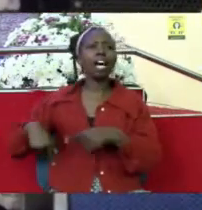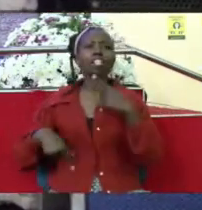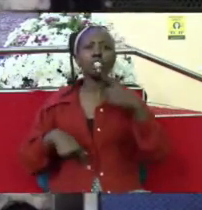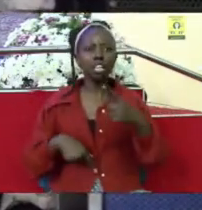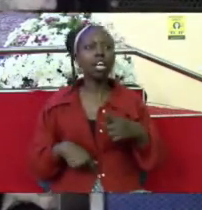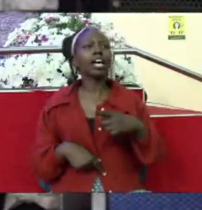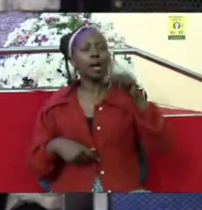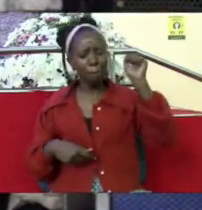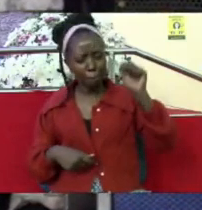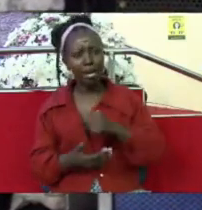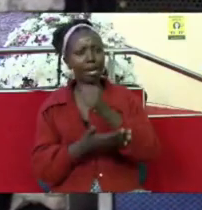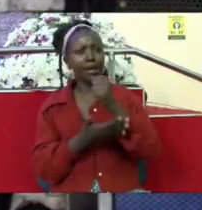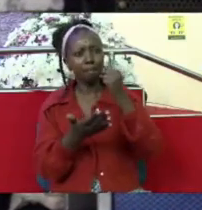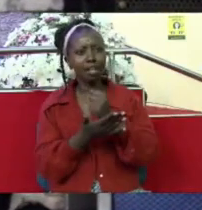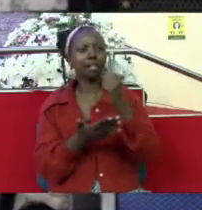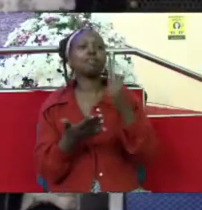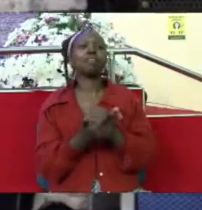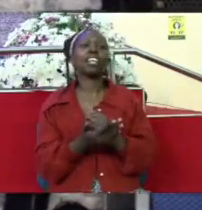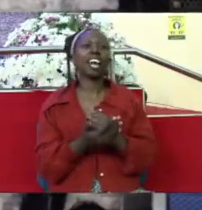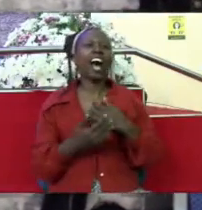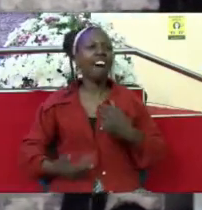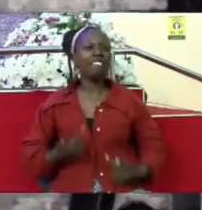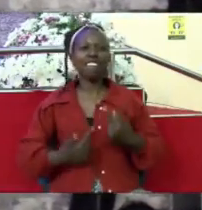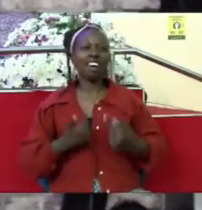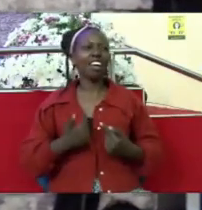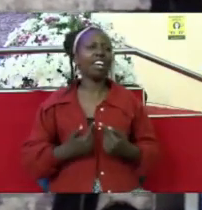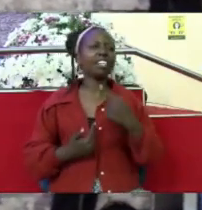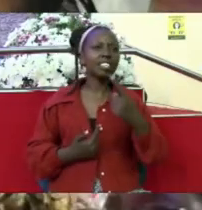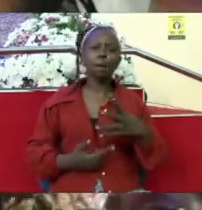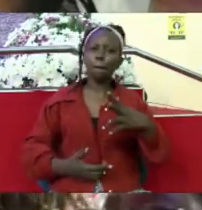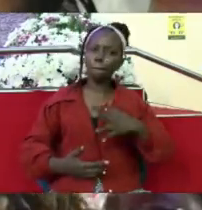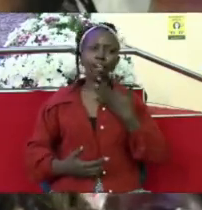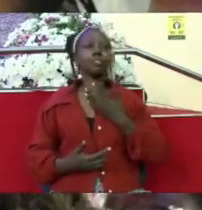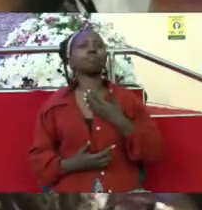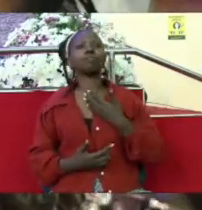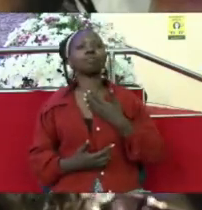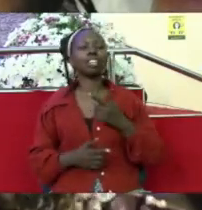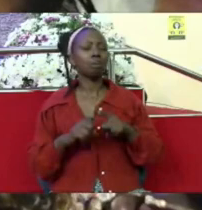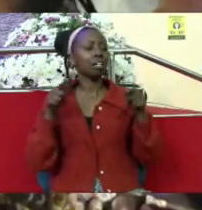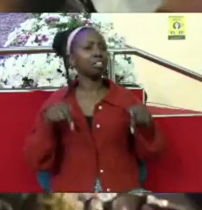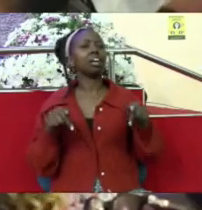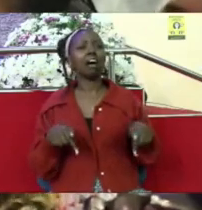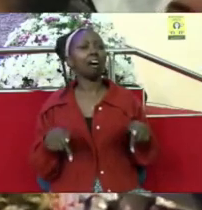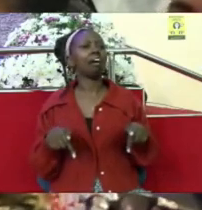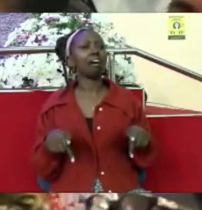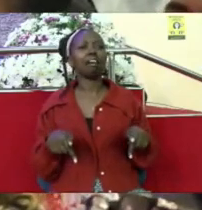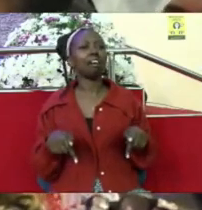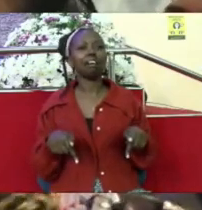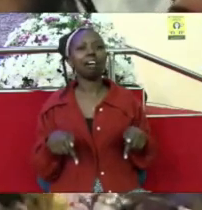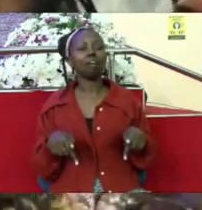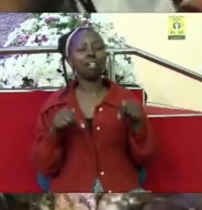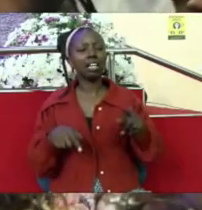preacher. Na sasa hapa mbele tu anasema it's mine. Hiyo ni yangu. Kini hapa. But here. Uko